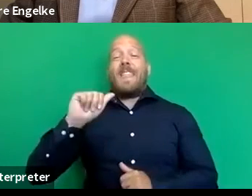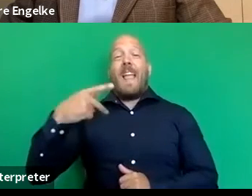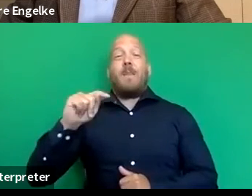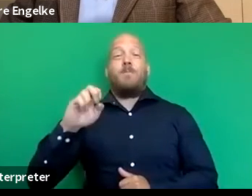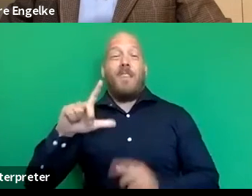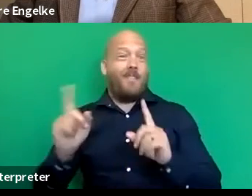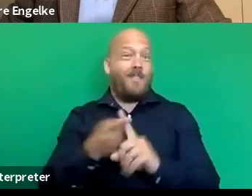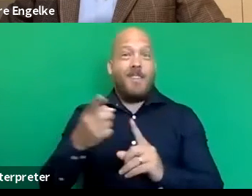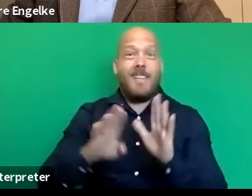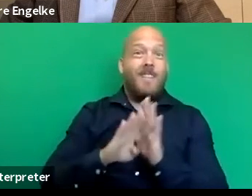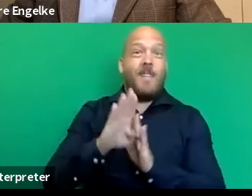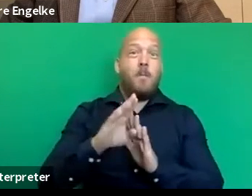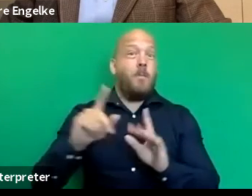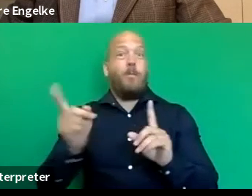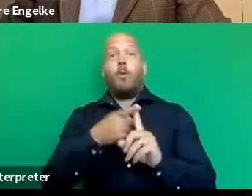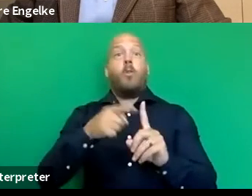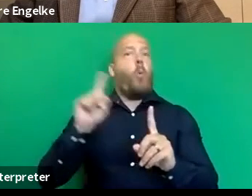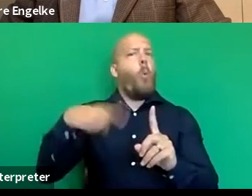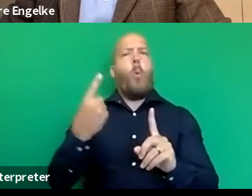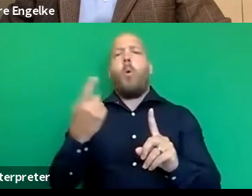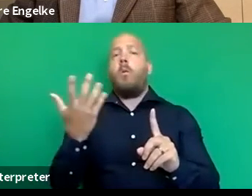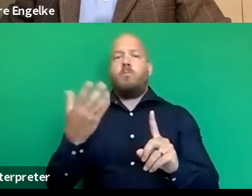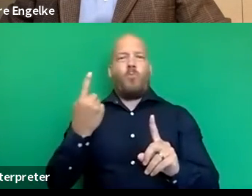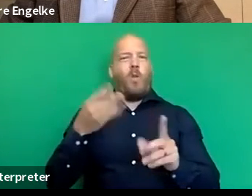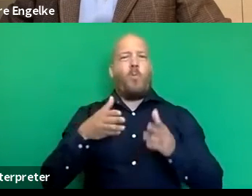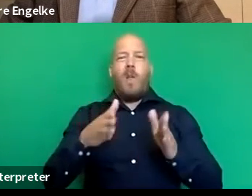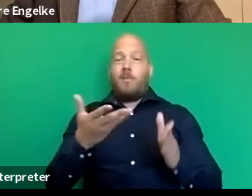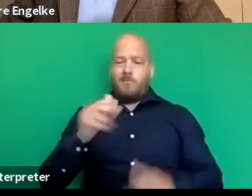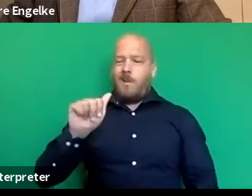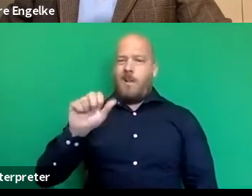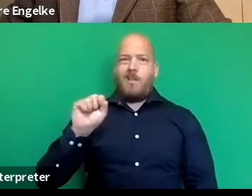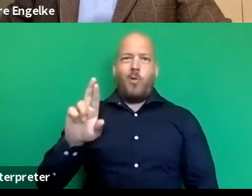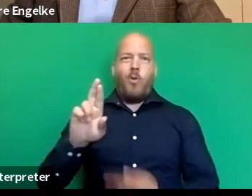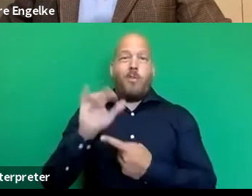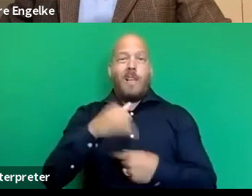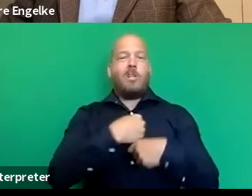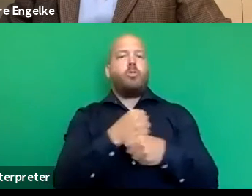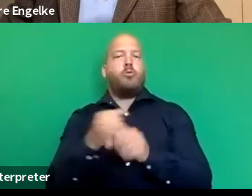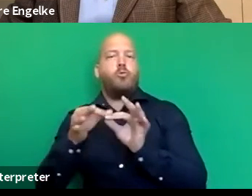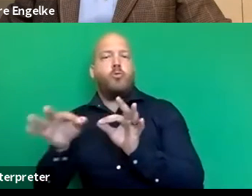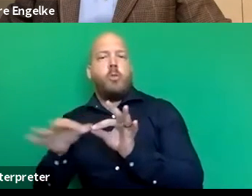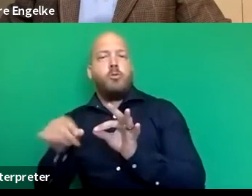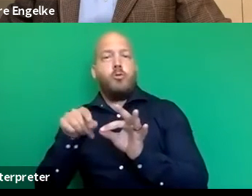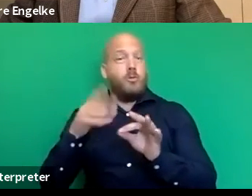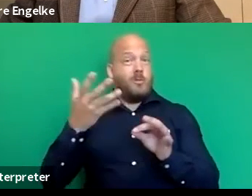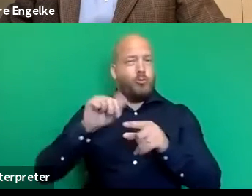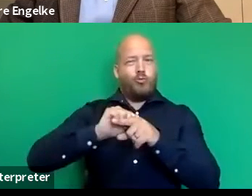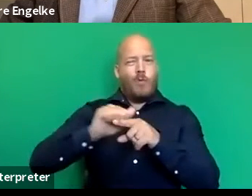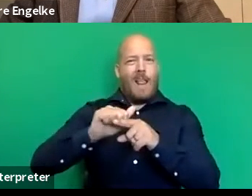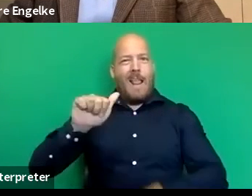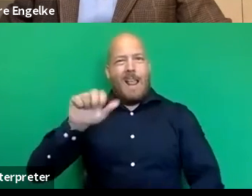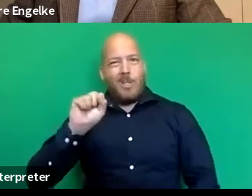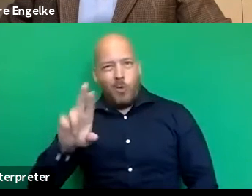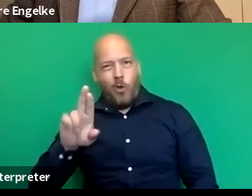ASR generated captions was to train the ASR to a particular voice. So you'd had what was called at the time speaker